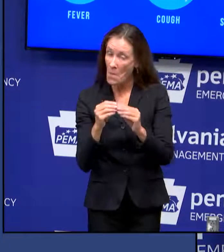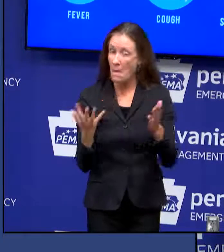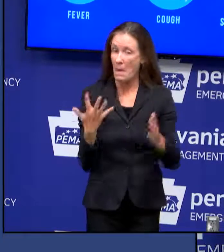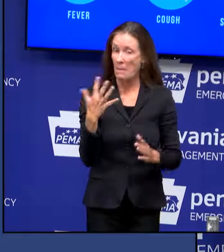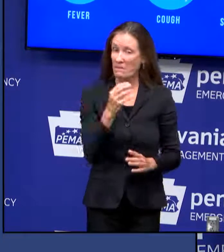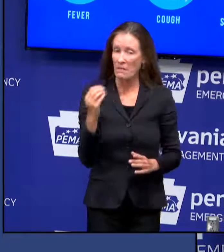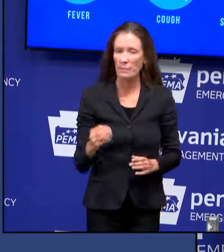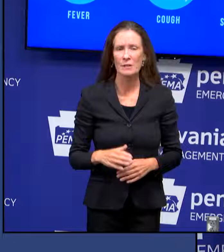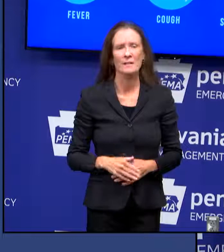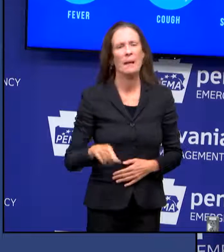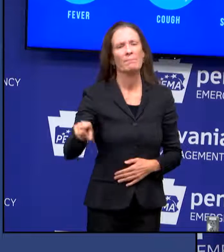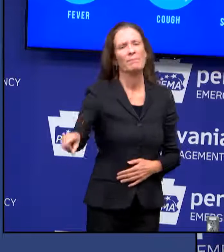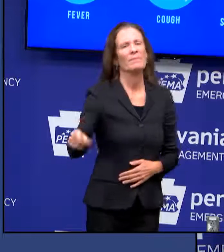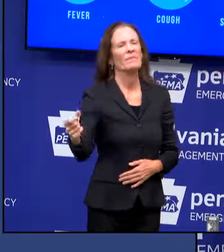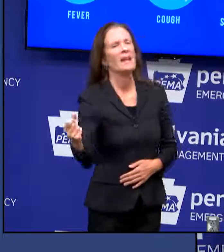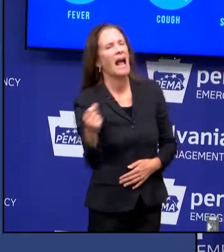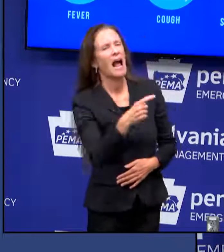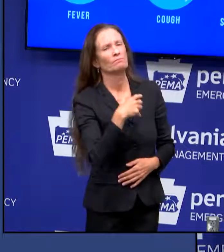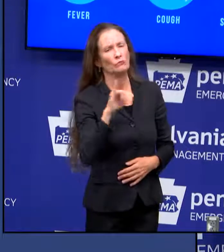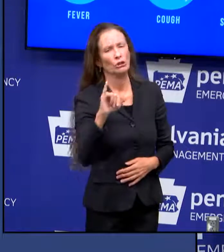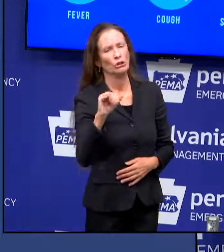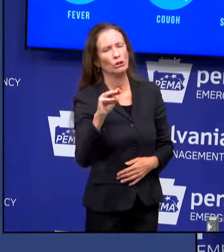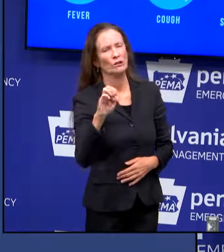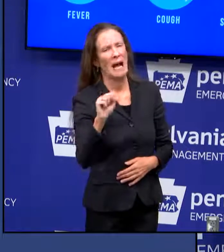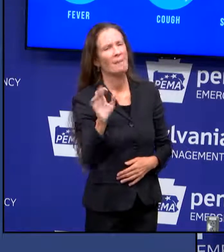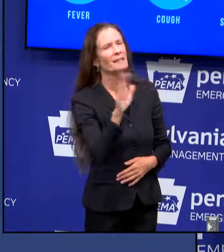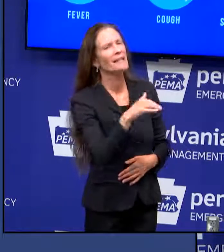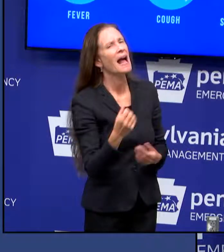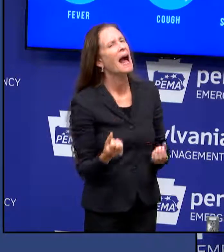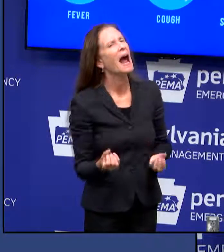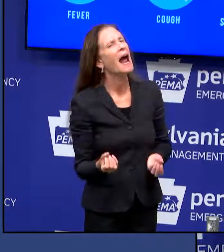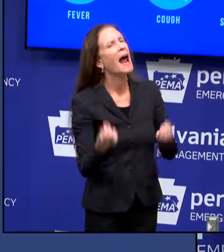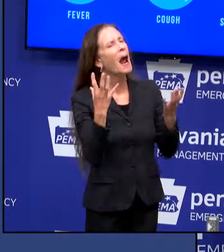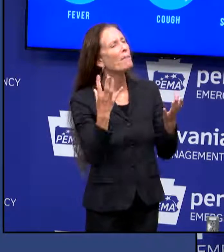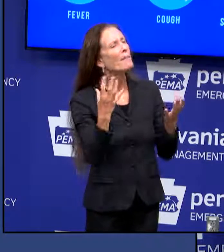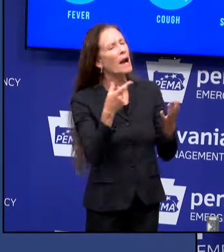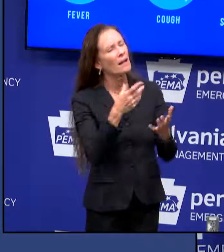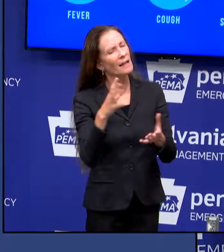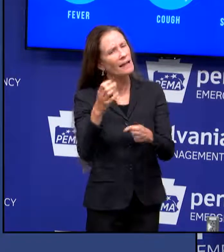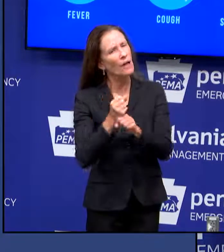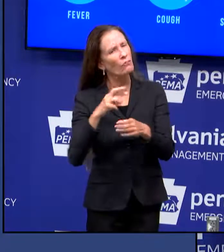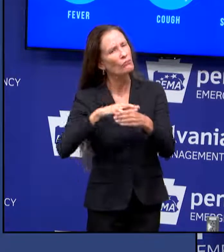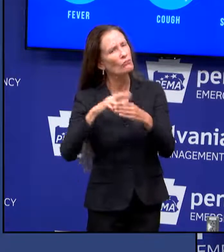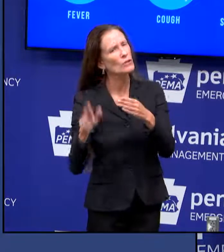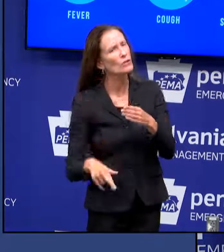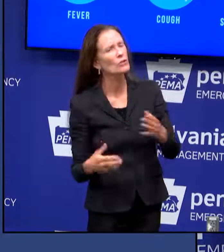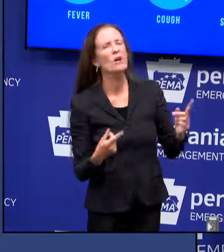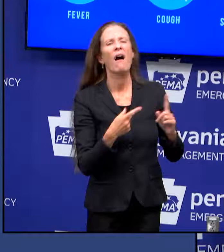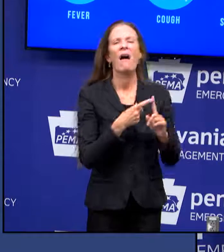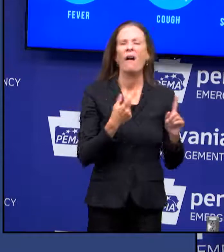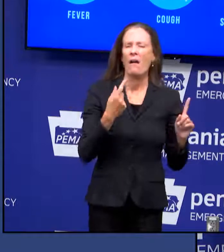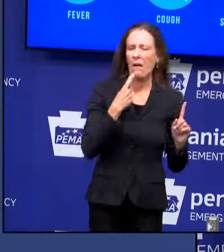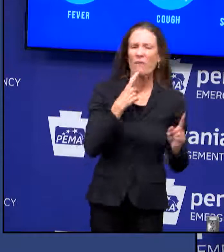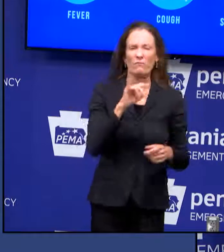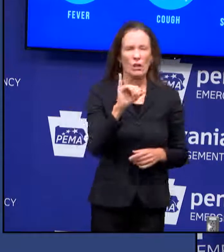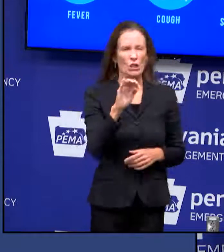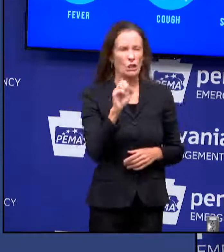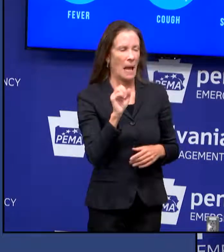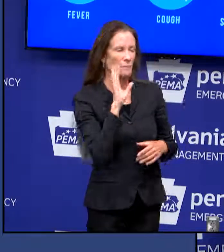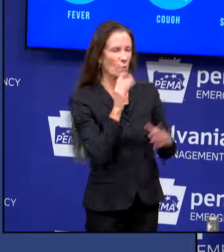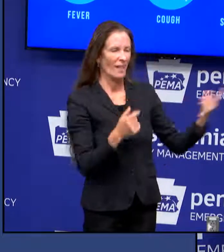what your turnaround time in Pennsylvania is right now? No, if we go by the average of 7 days, but it's give or take. Why don't you come here because they can't see you.